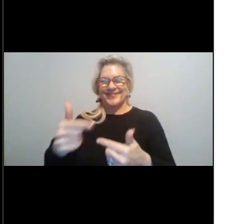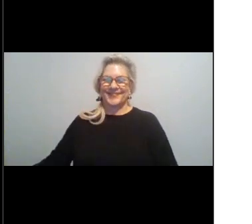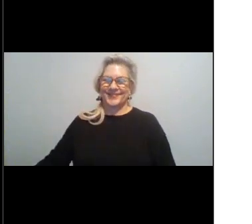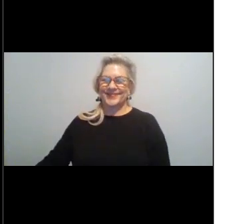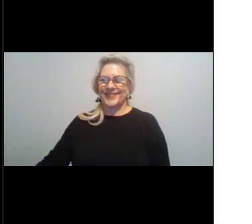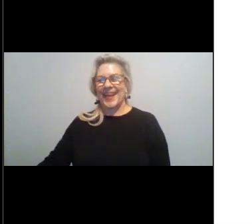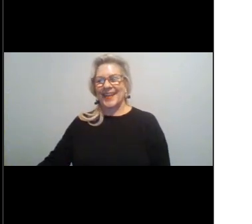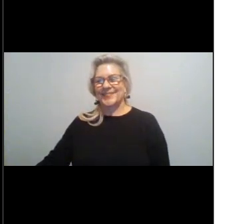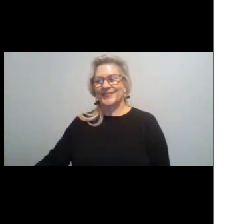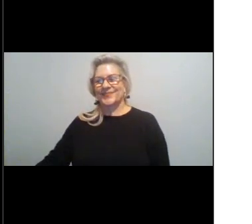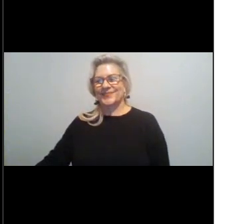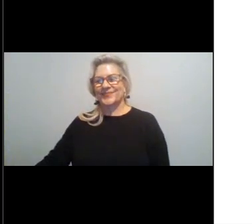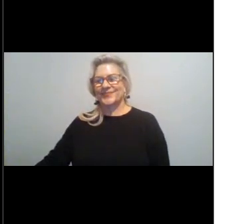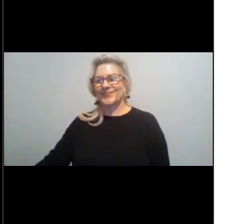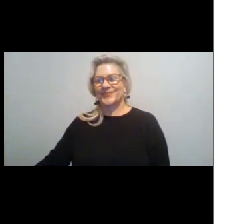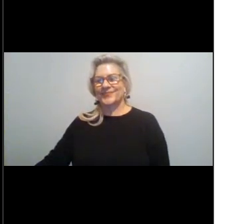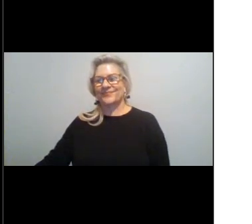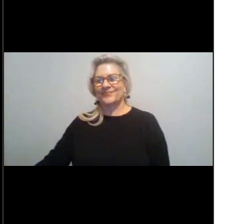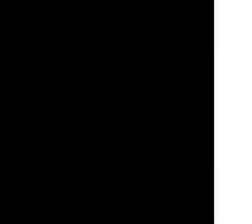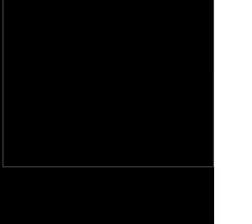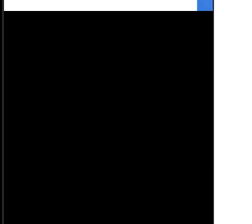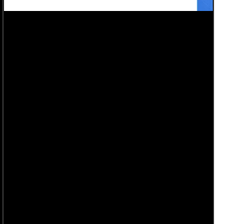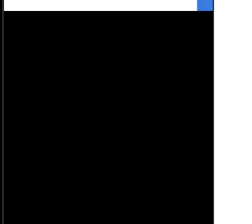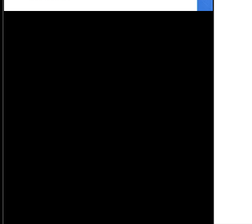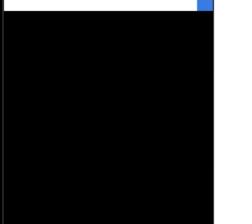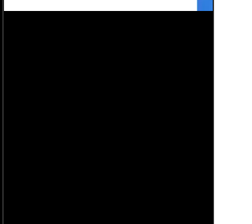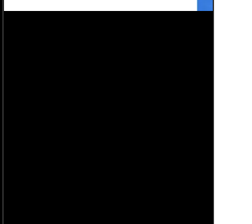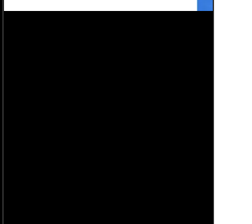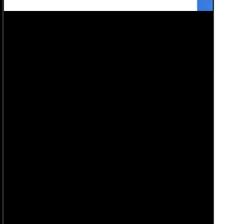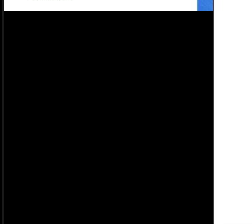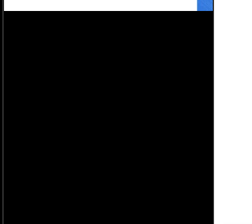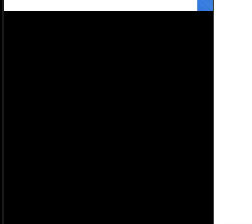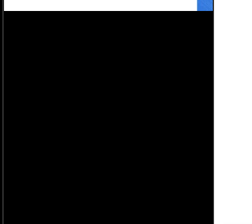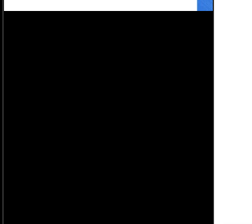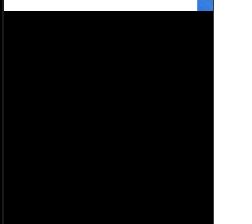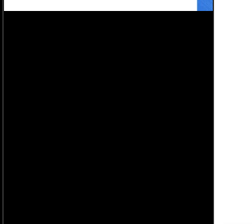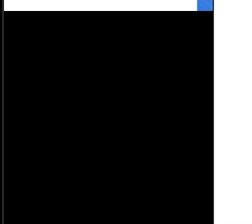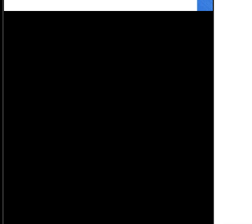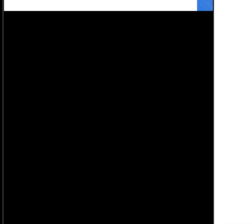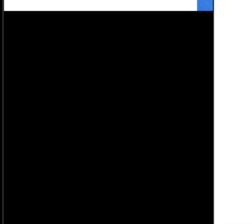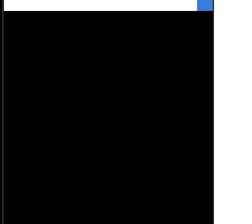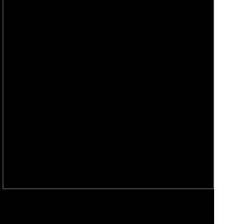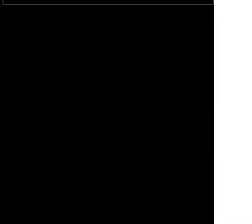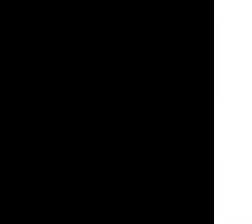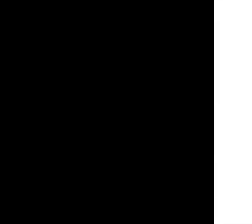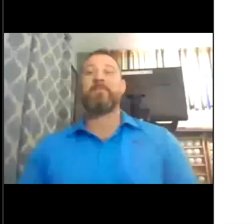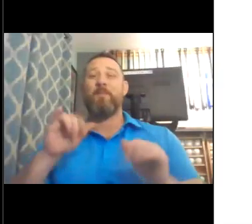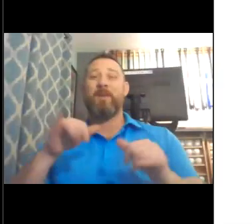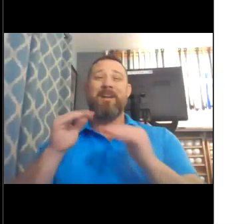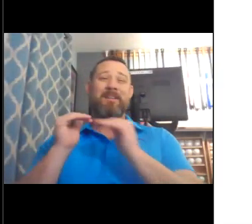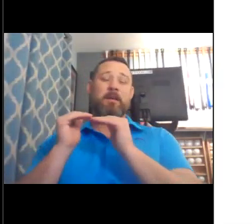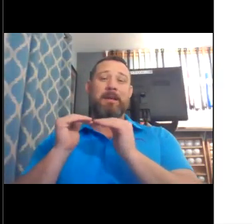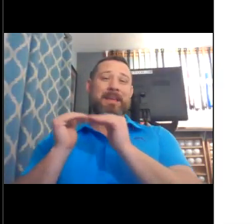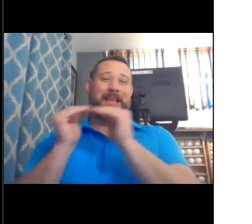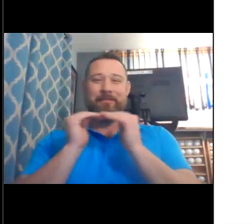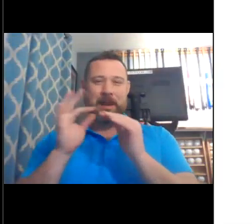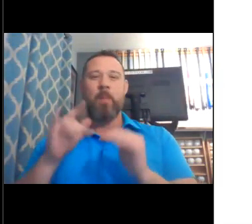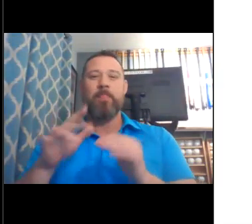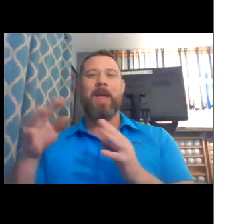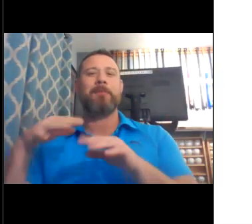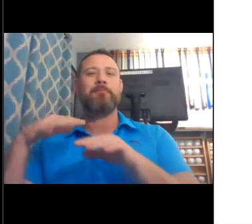80% of our traffic is on 20% of our streets. If we could leaven out that traffic, we could spread the traffic and we'd have